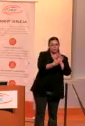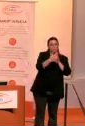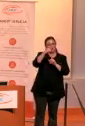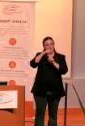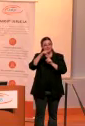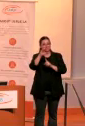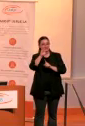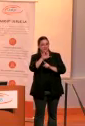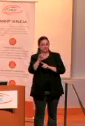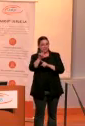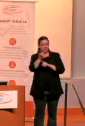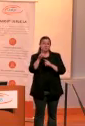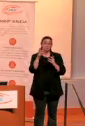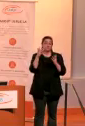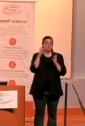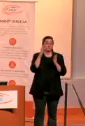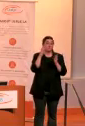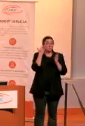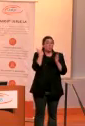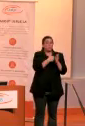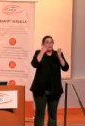very, very exciting.